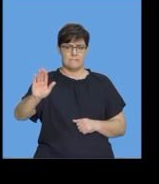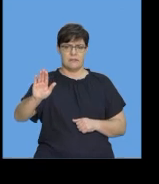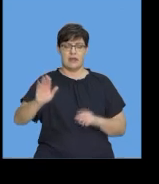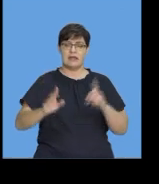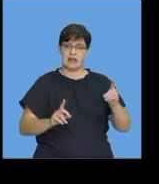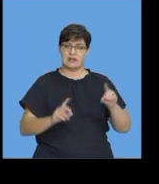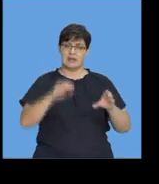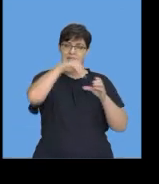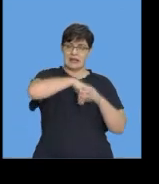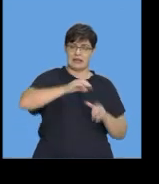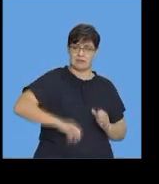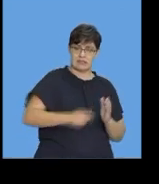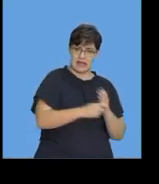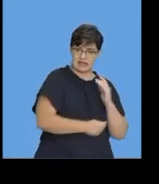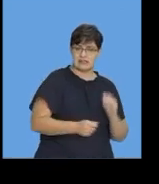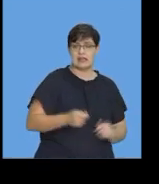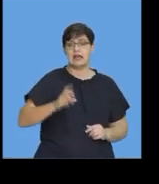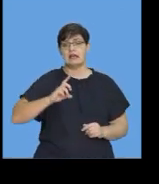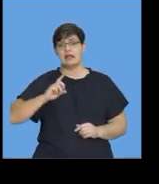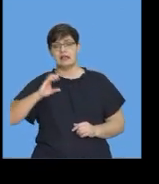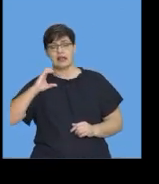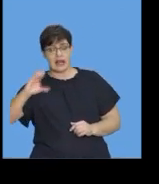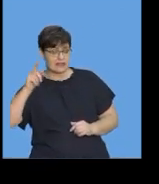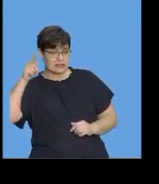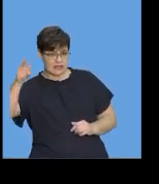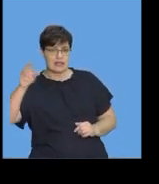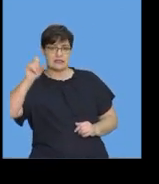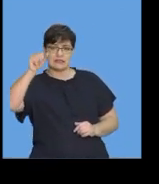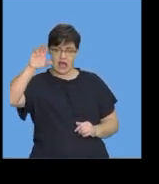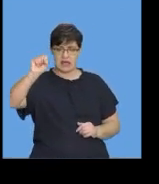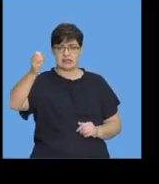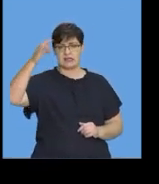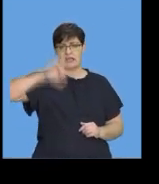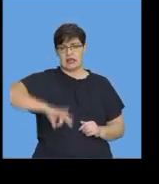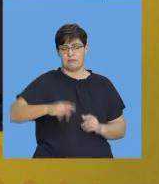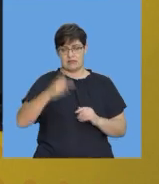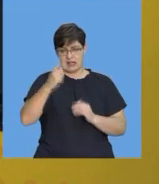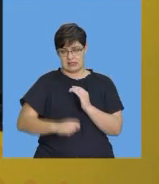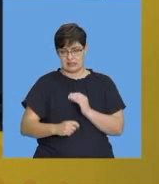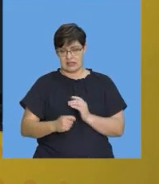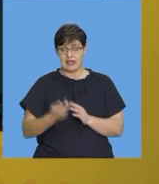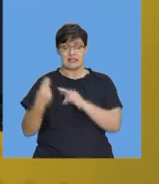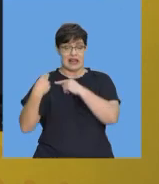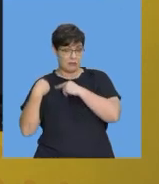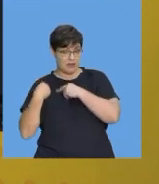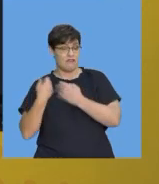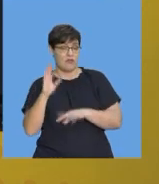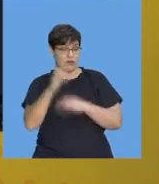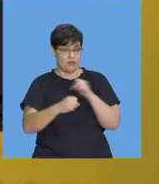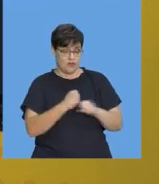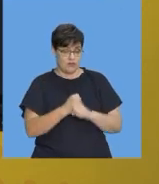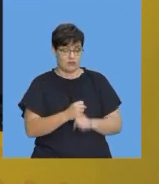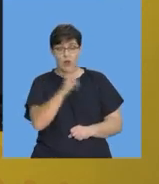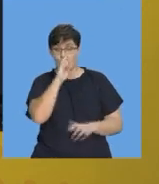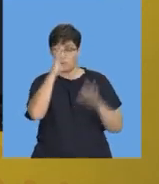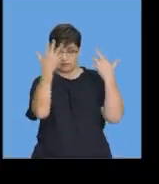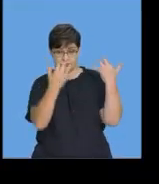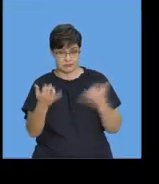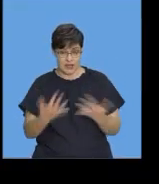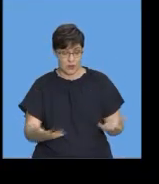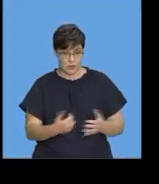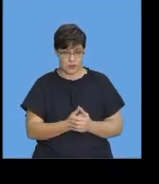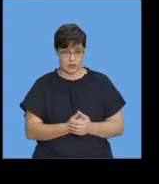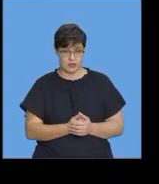tax, credit SARS income tax. So that was your tax liability for the year, right? Now look at my calculation.